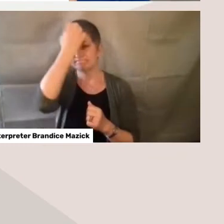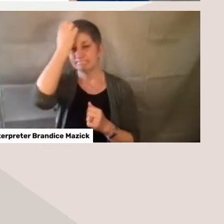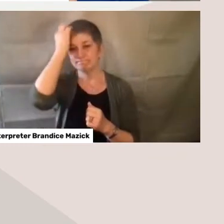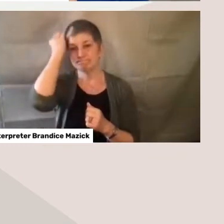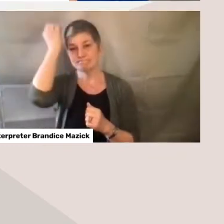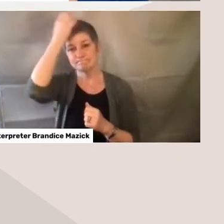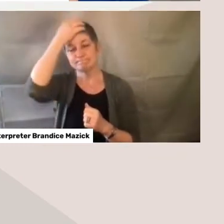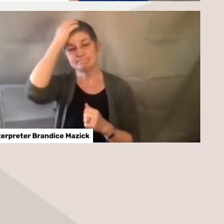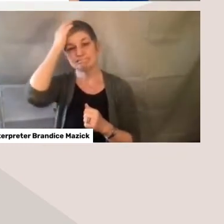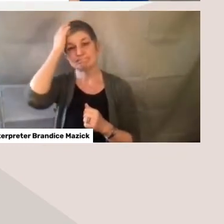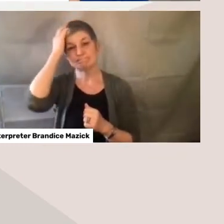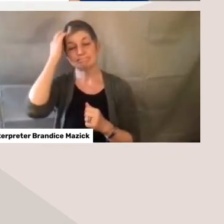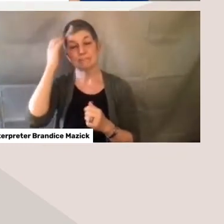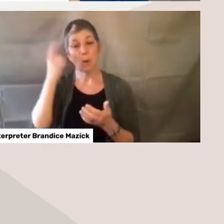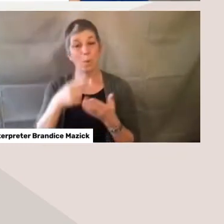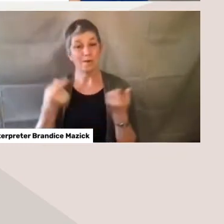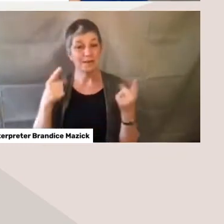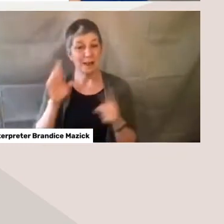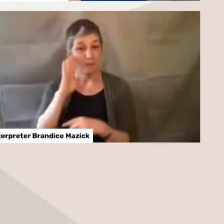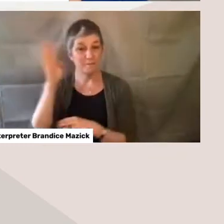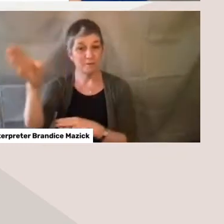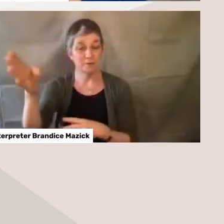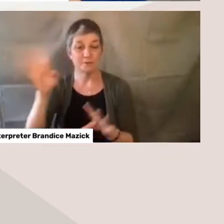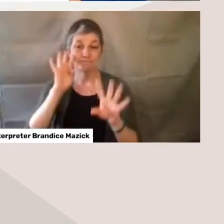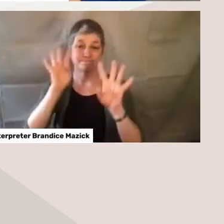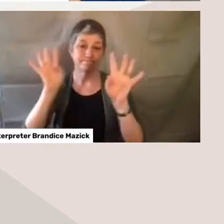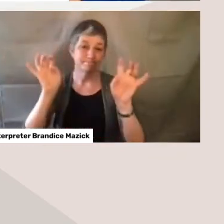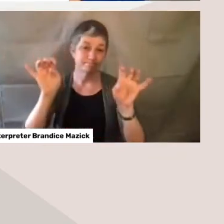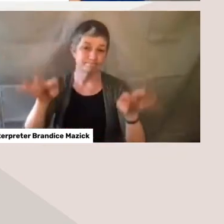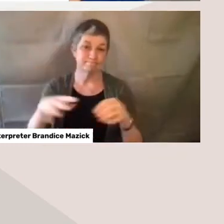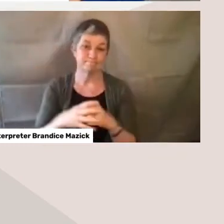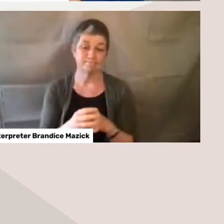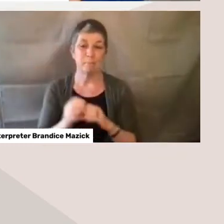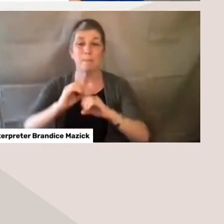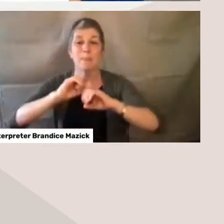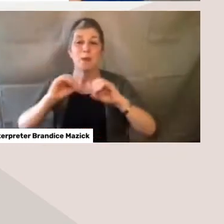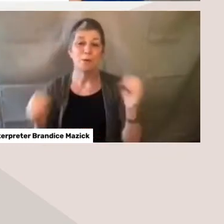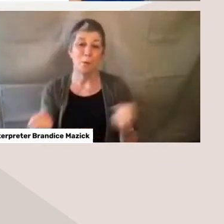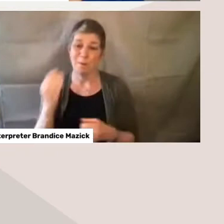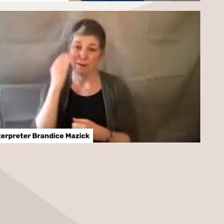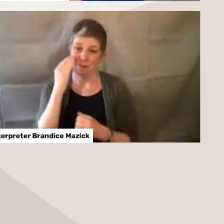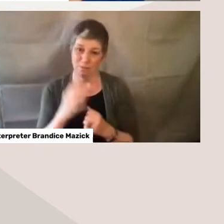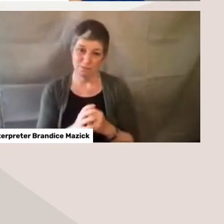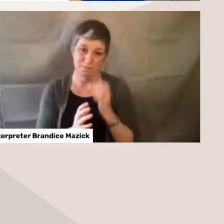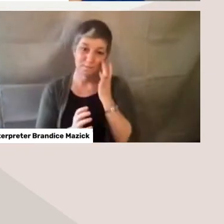we don't know what's going to happen in the future. Nobody does.